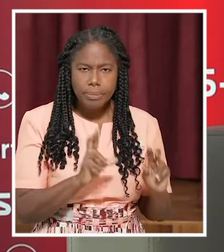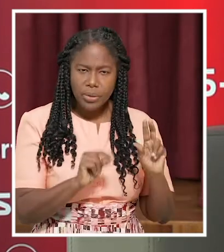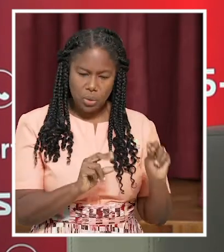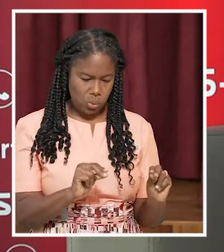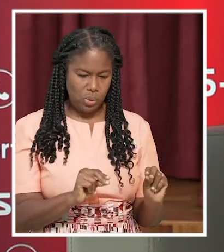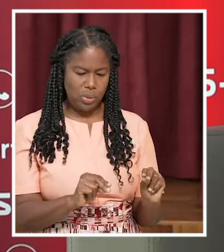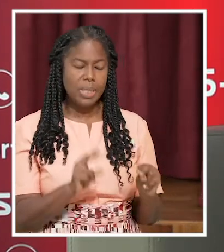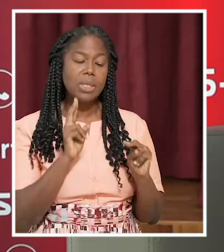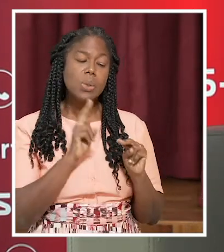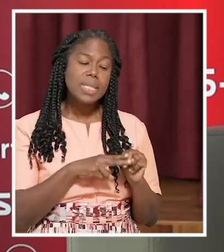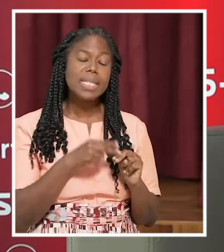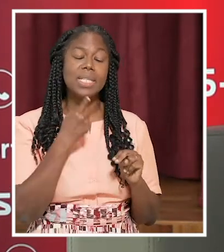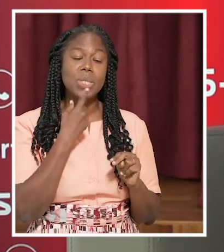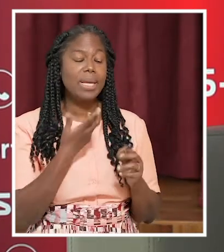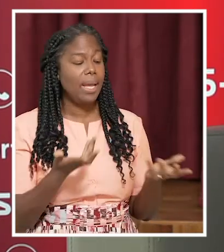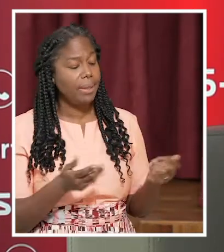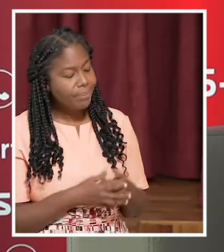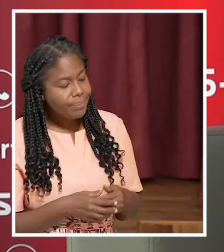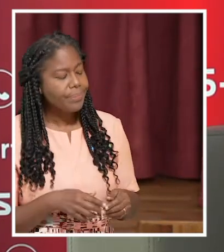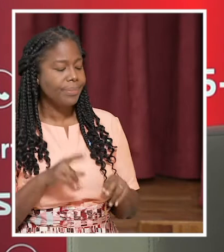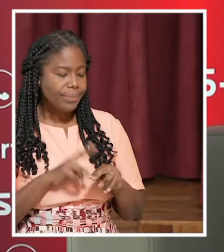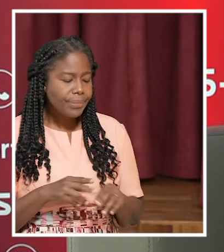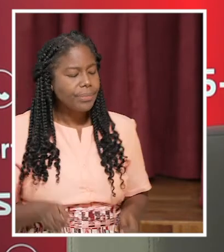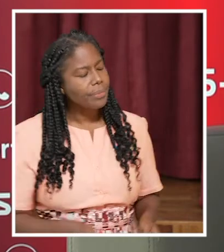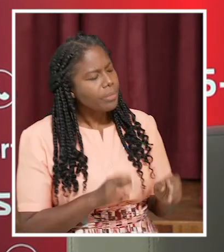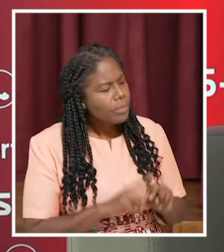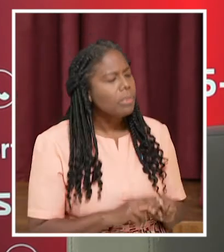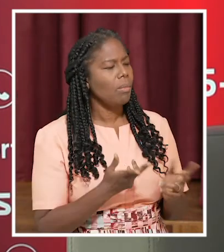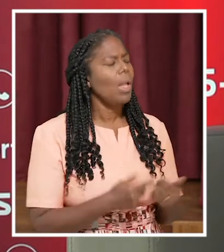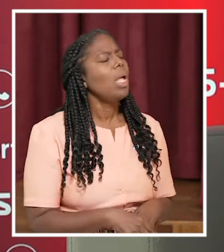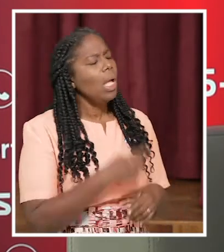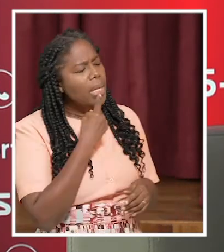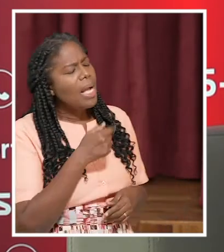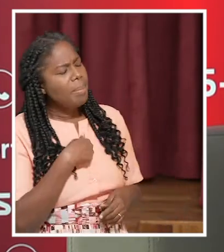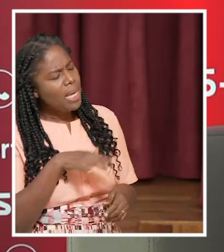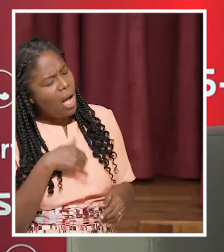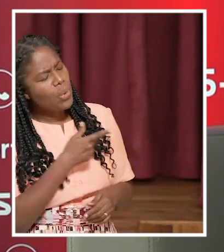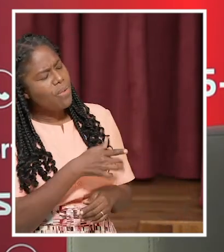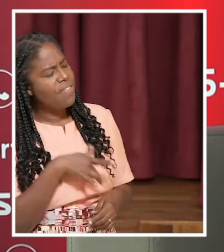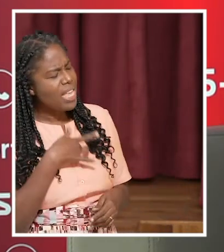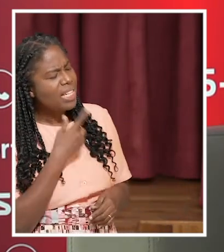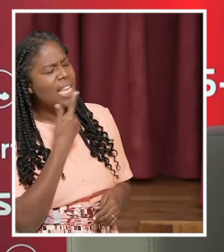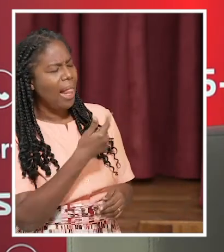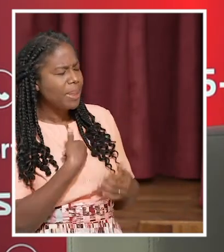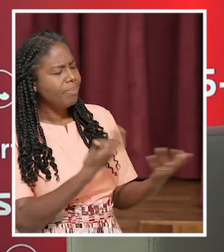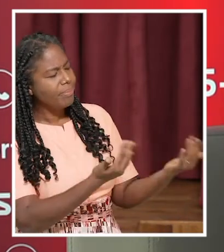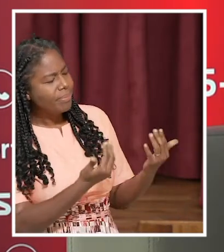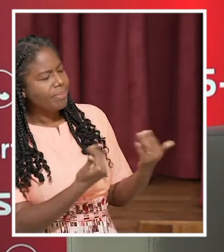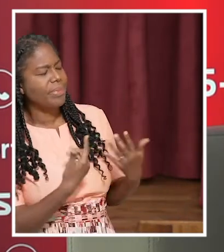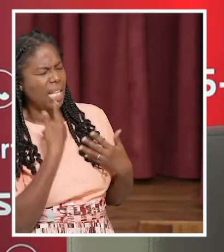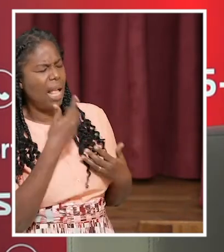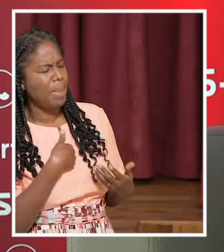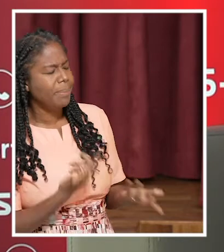feeling. When did you start feeling like this? You know, what do you do then? Do you do anything? And they may tell you what they do, what they don't